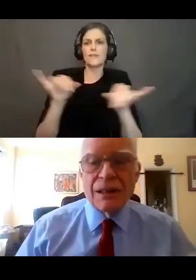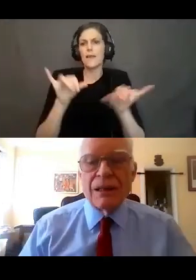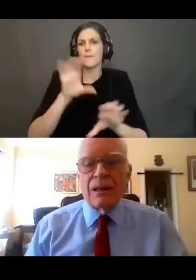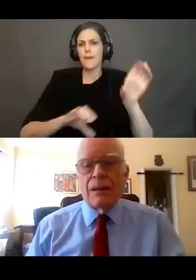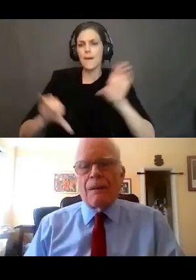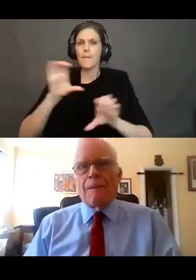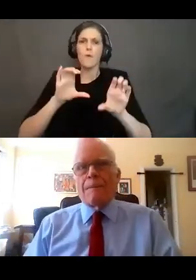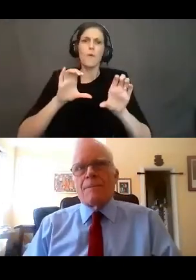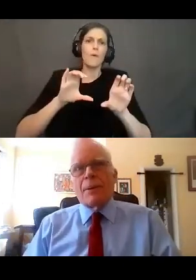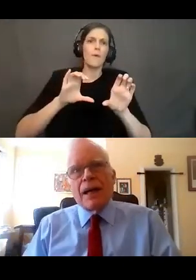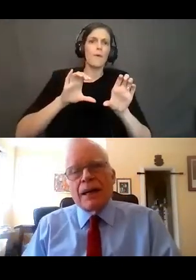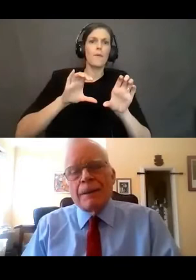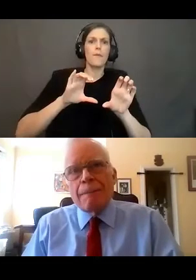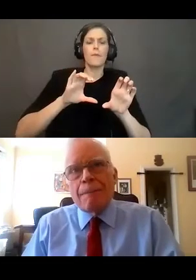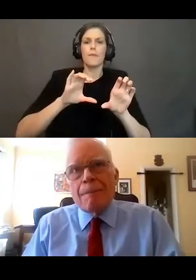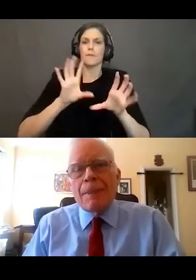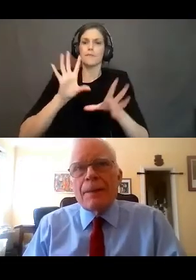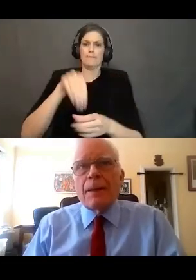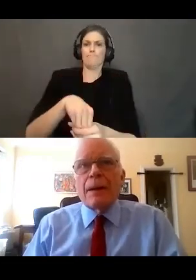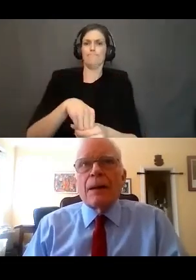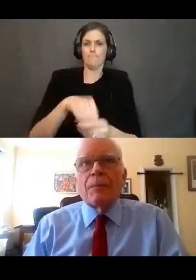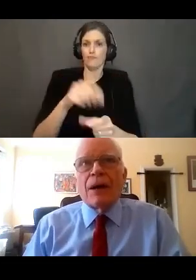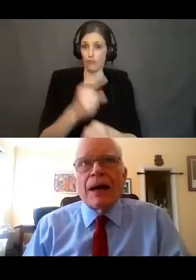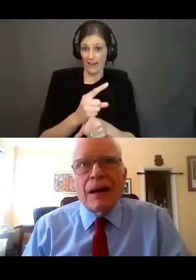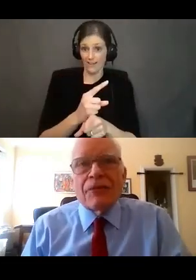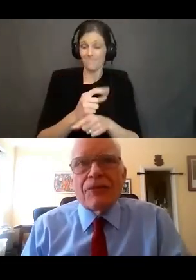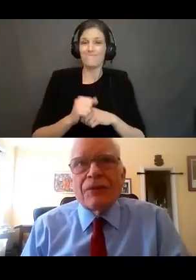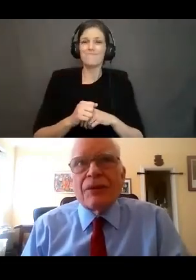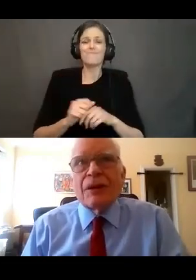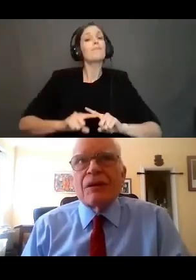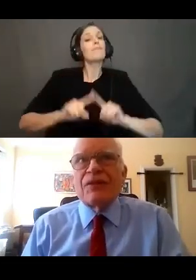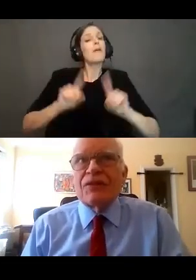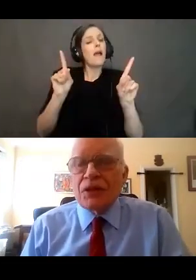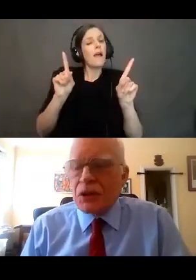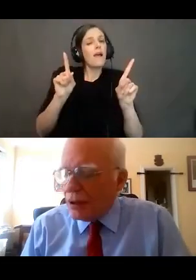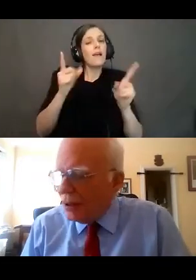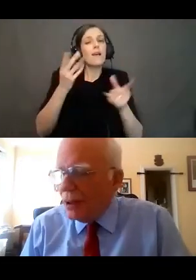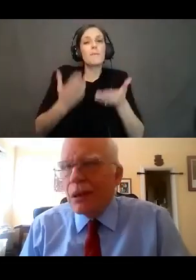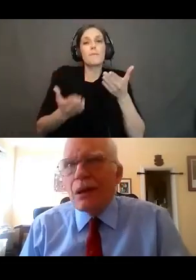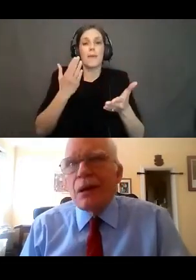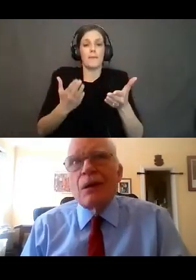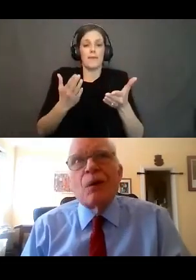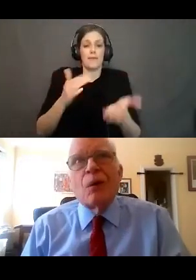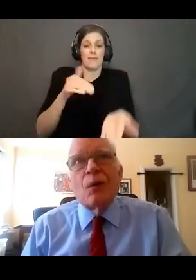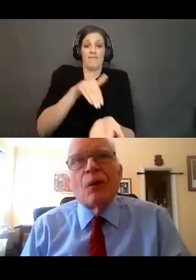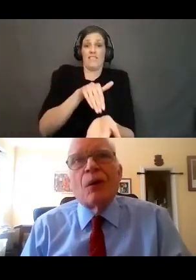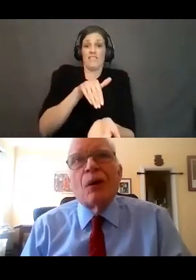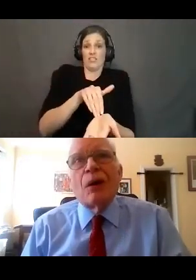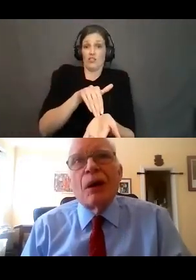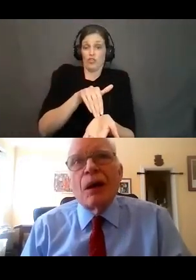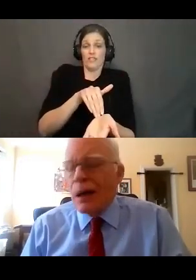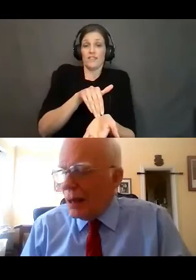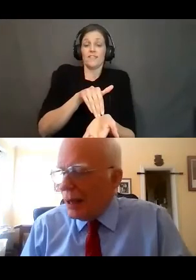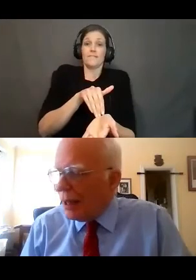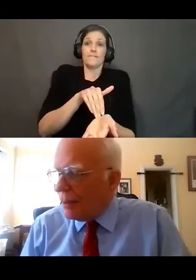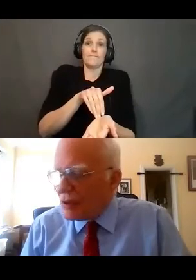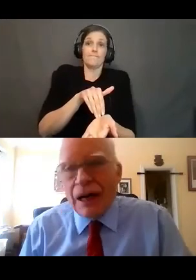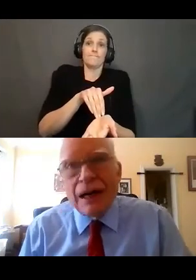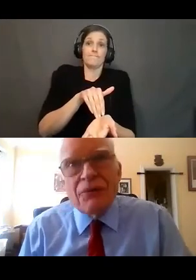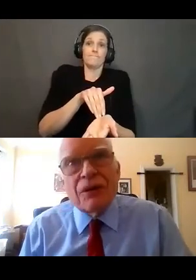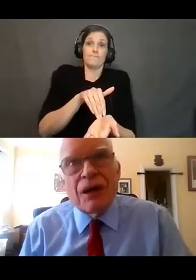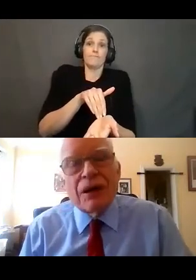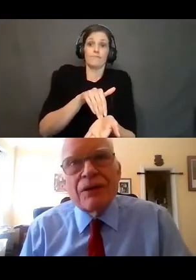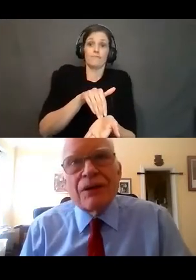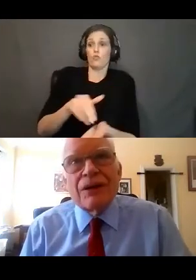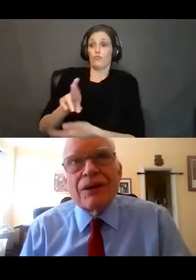right? But perhaps the physician who